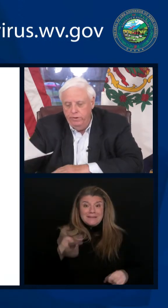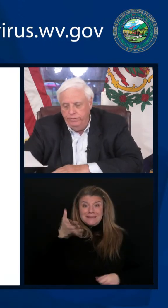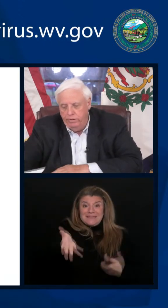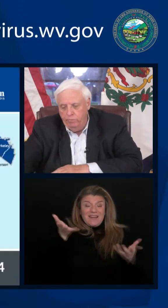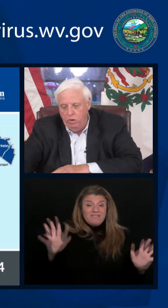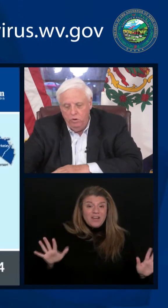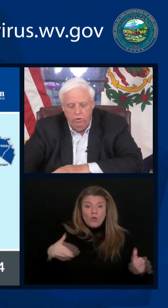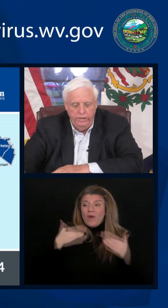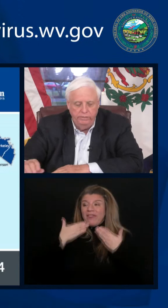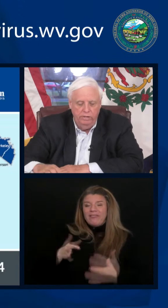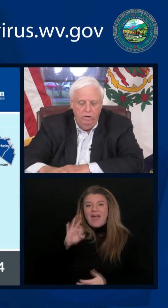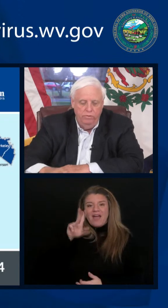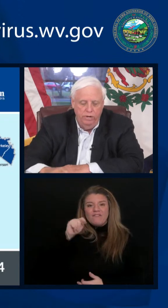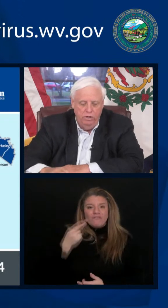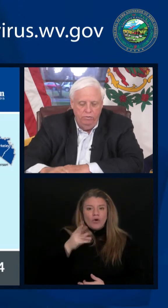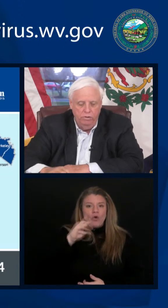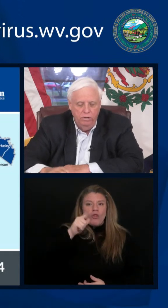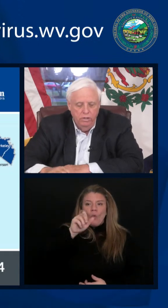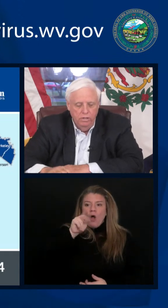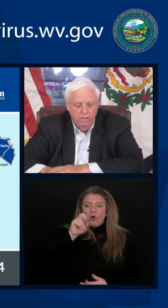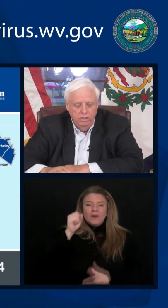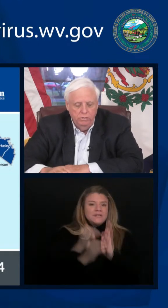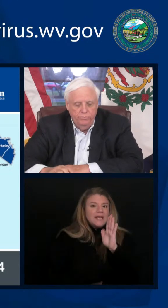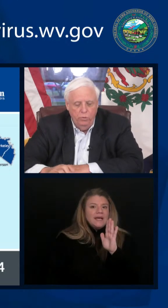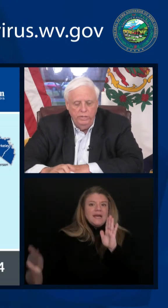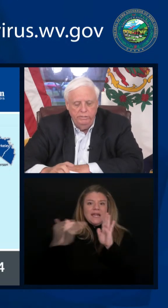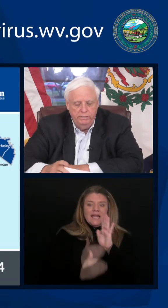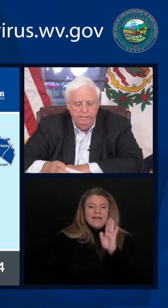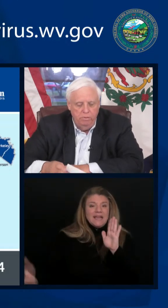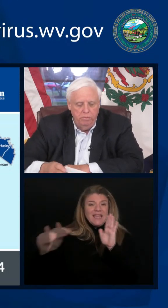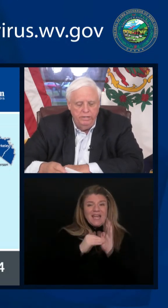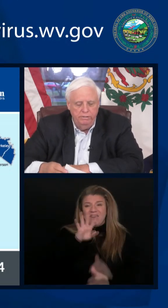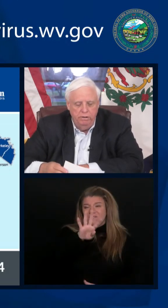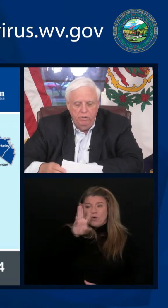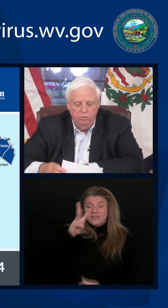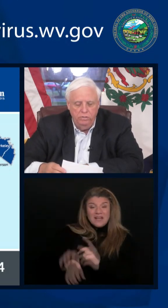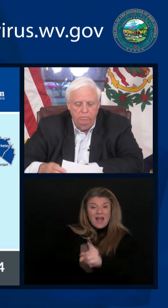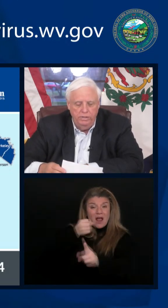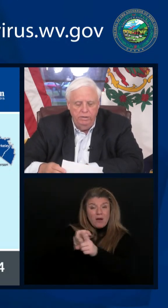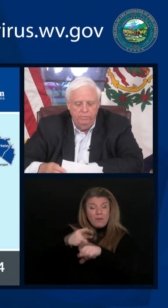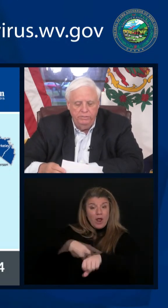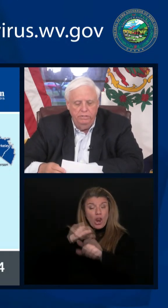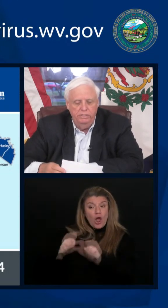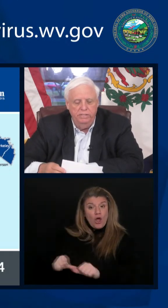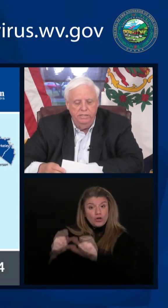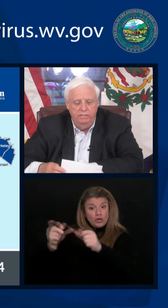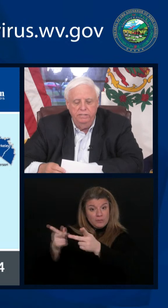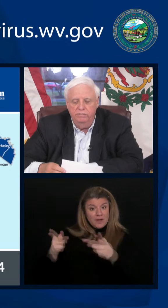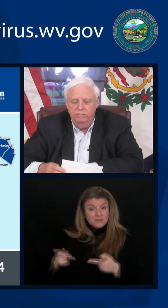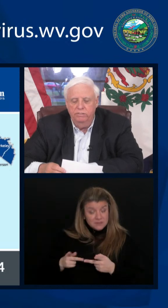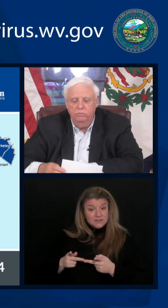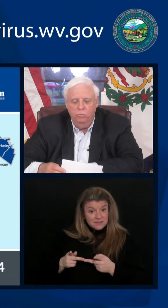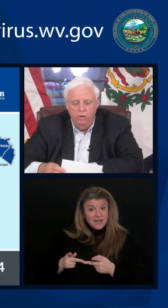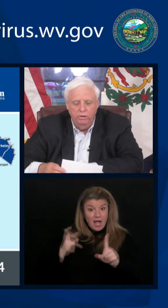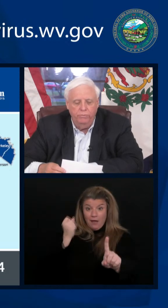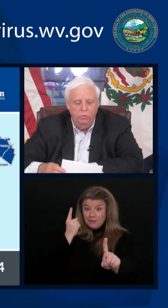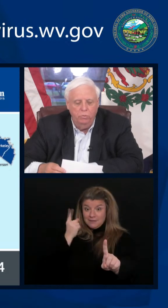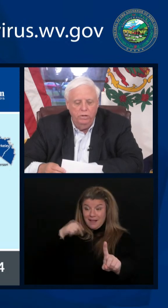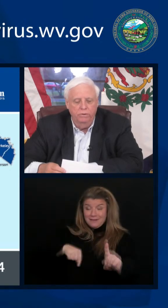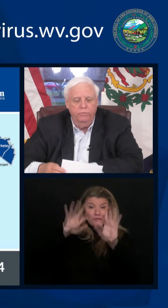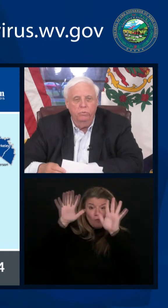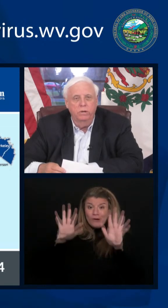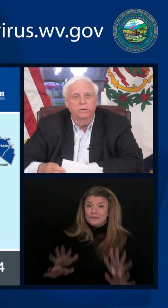thank Frith and Walgreens over and over. There's 46 outbreaks in our long-term care facilities. Get this is